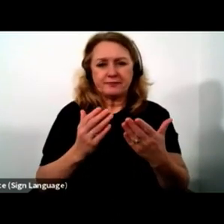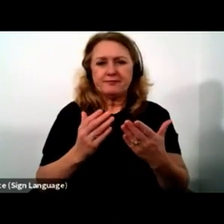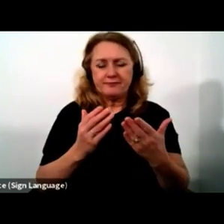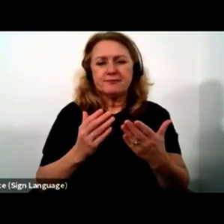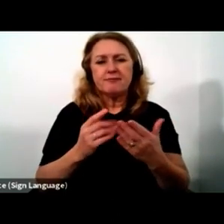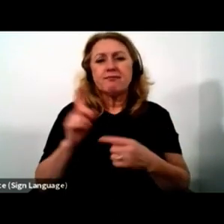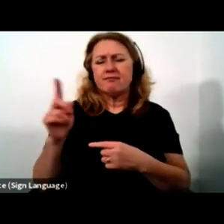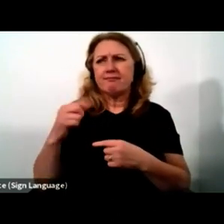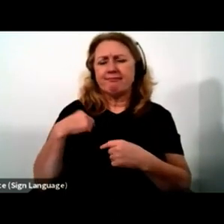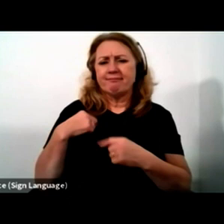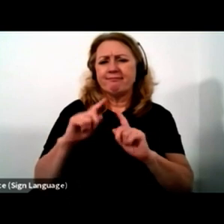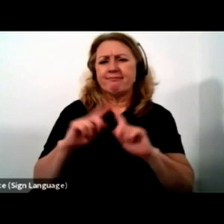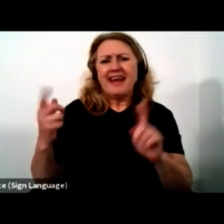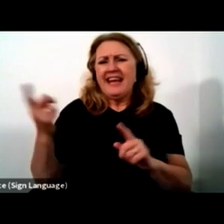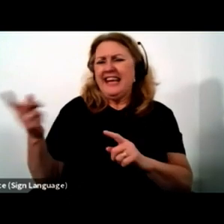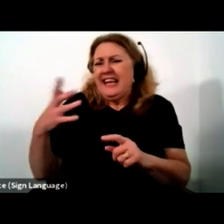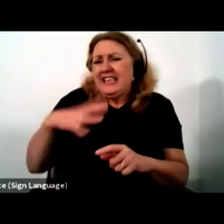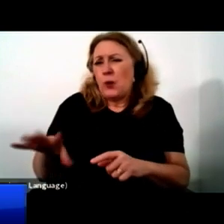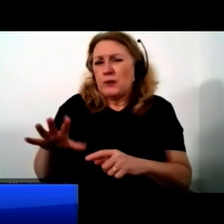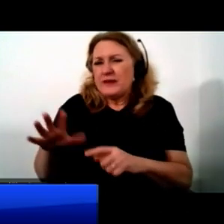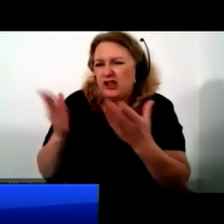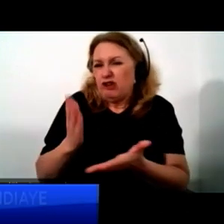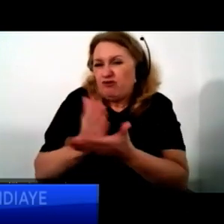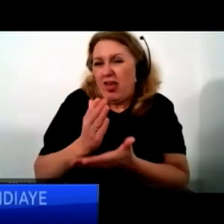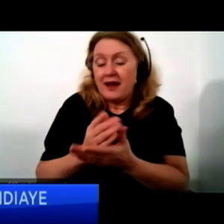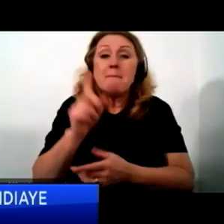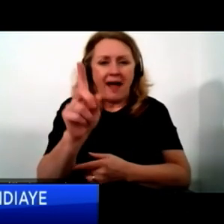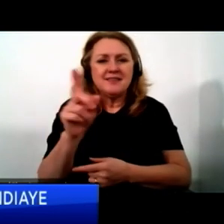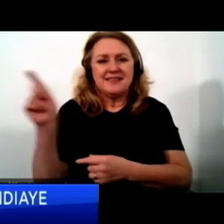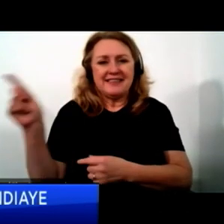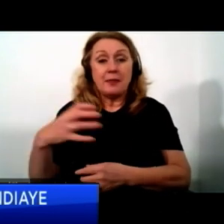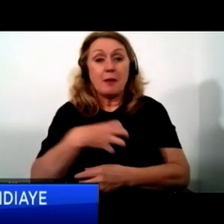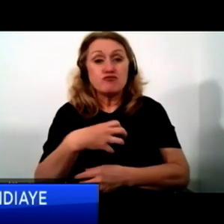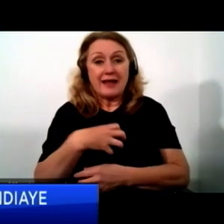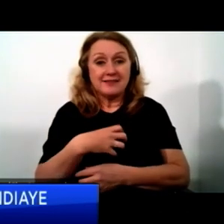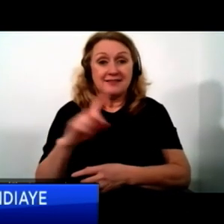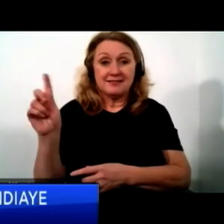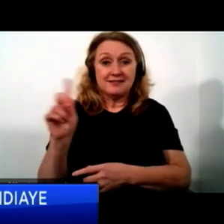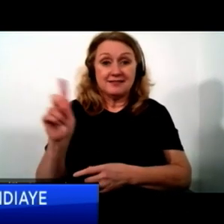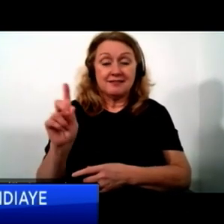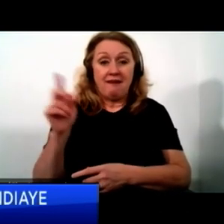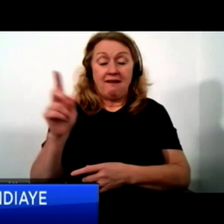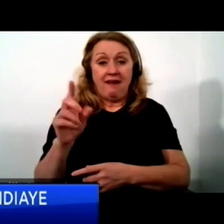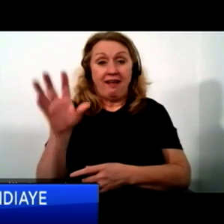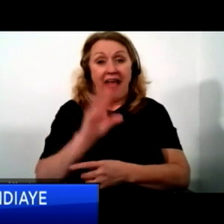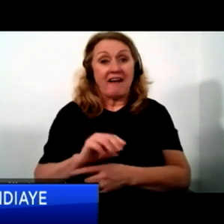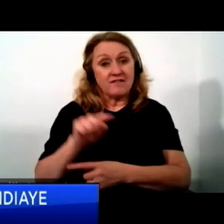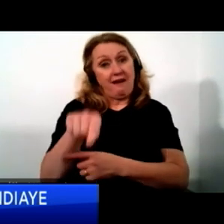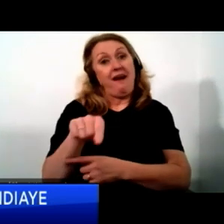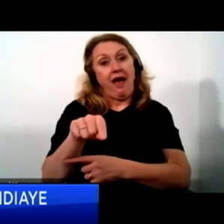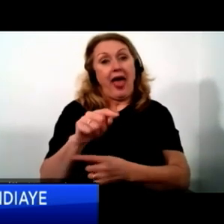and introduce a man who needs no introduction. He is the president of the Africa Export Import